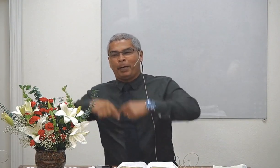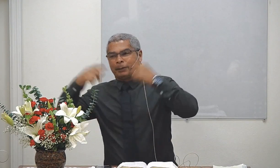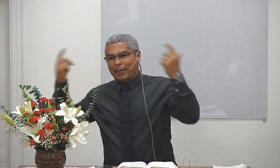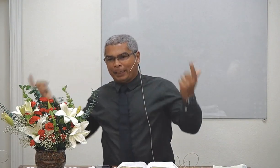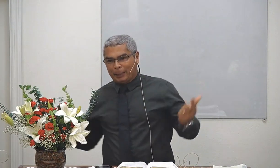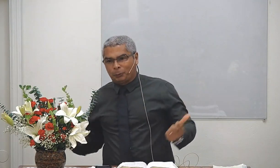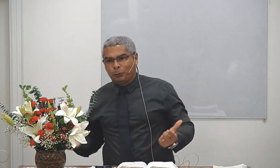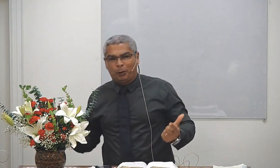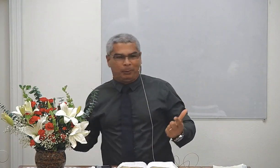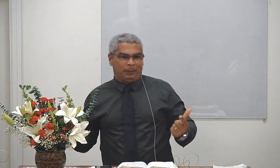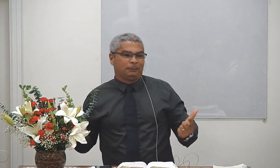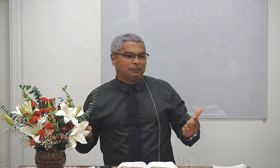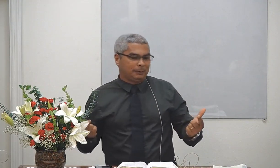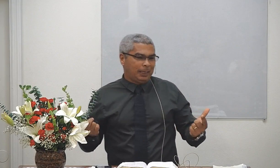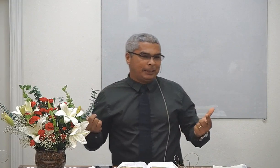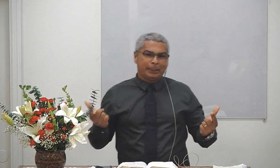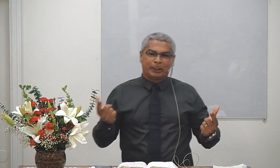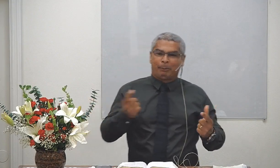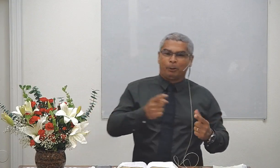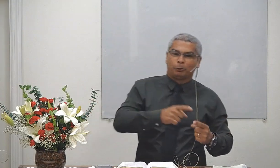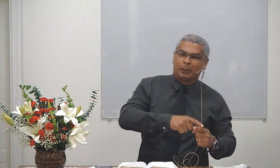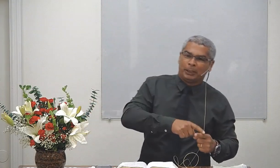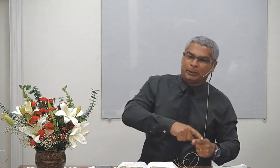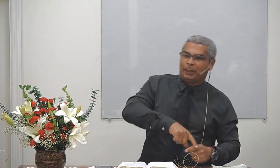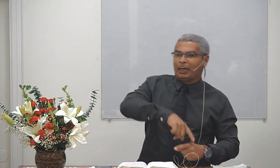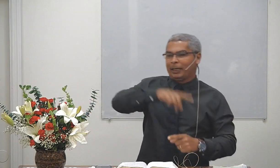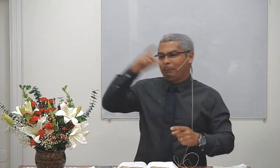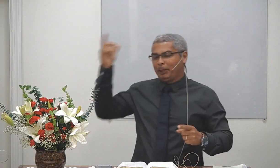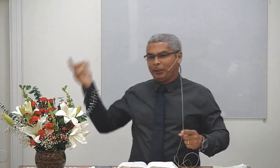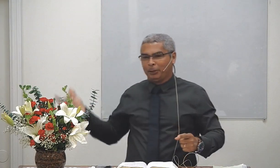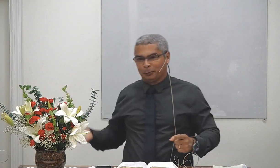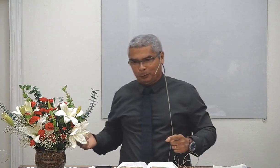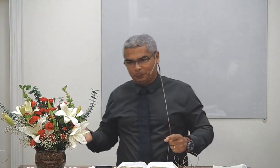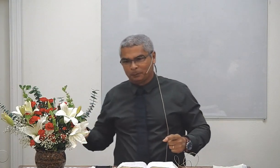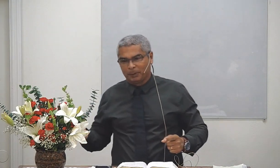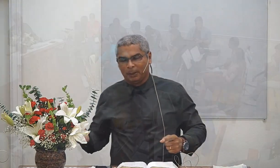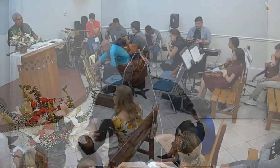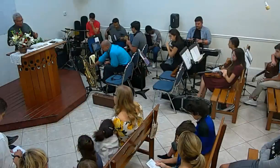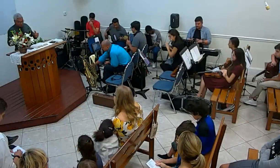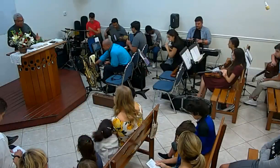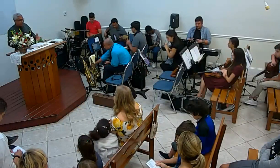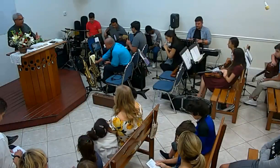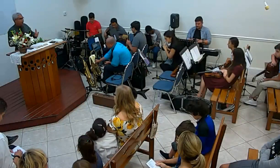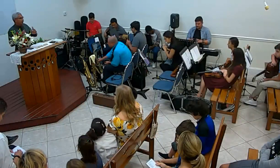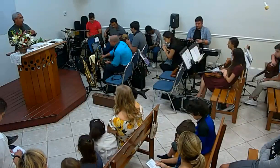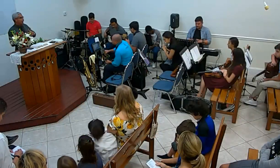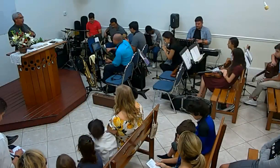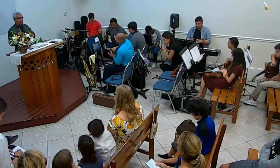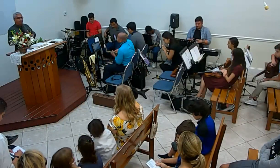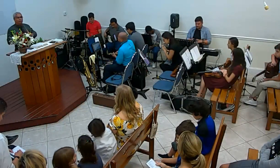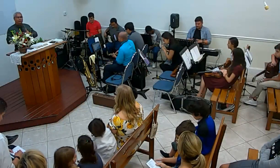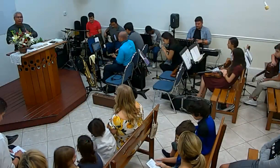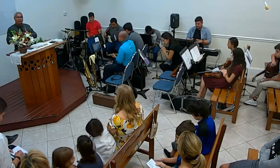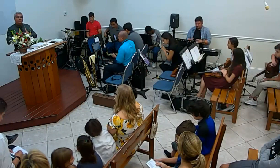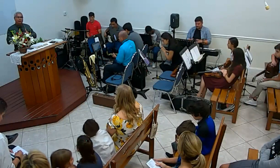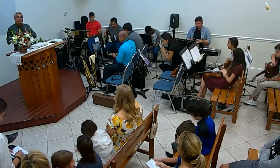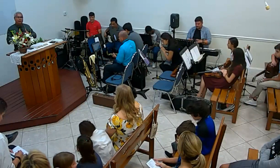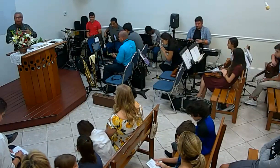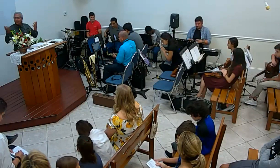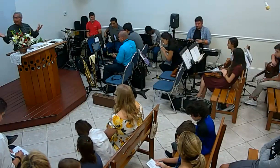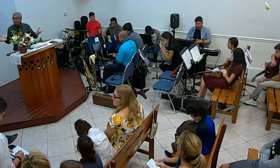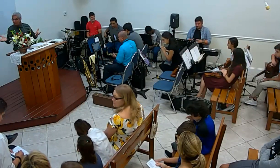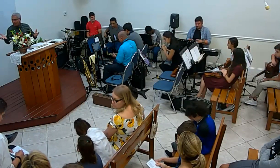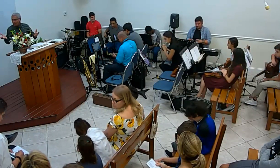silver, salvation. Among this team of workers that have worked several shifts, some of